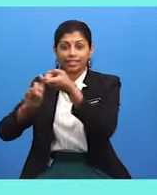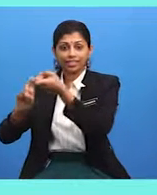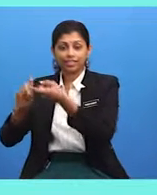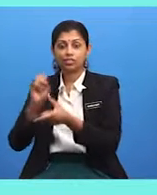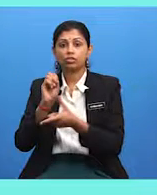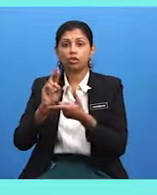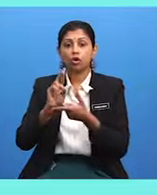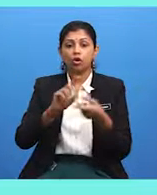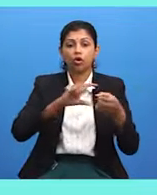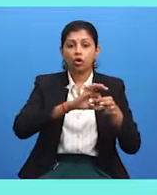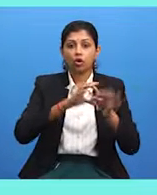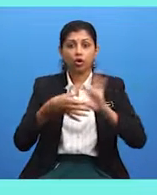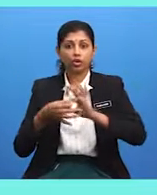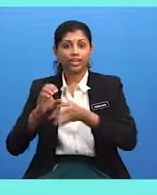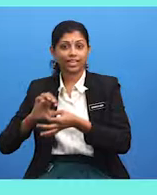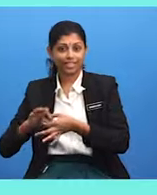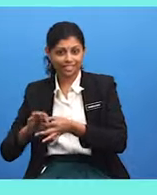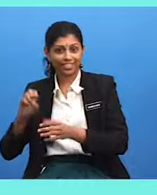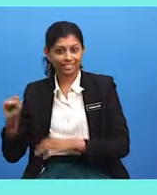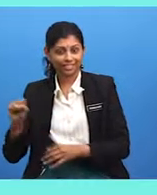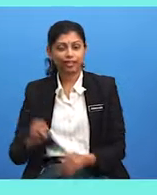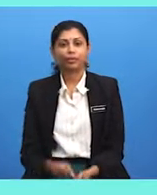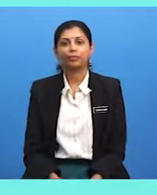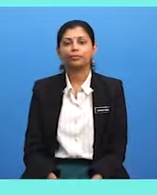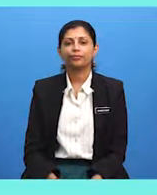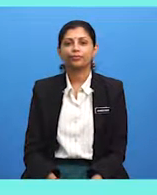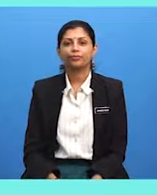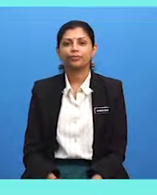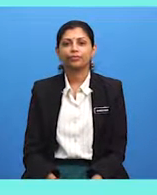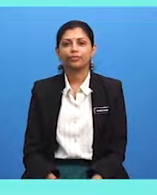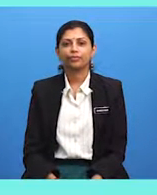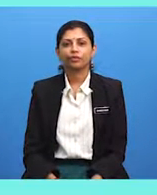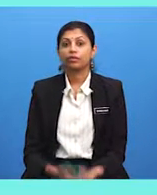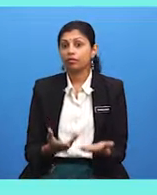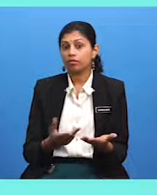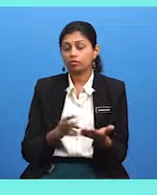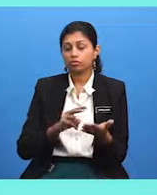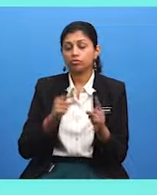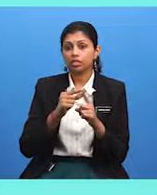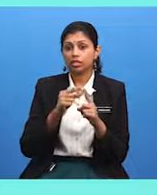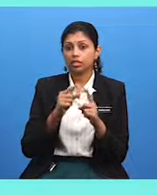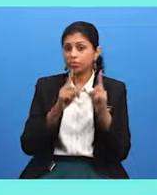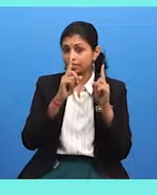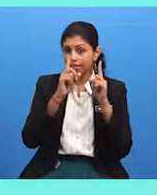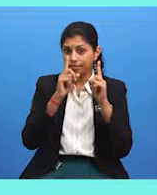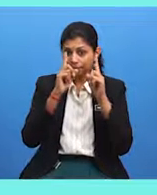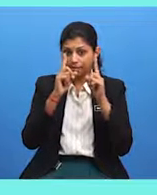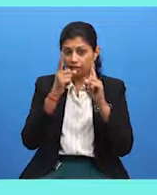sequence connectors. For example, words like firstly,